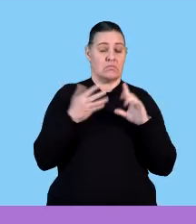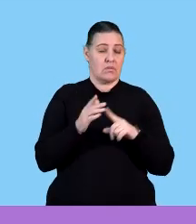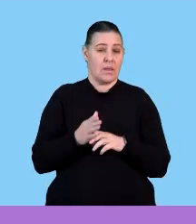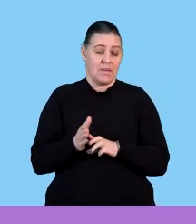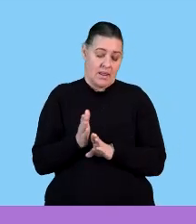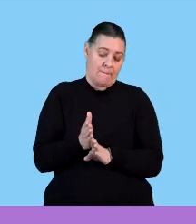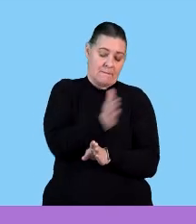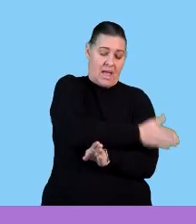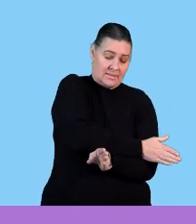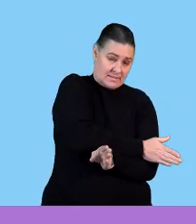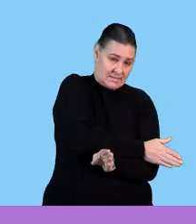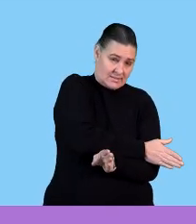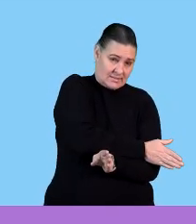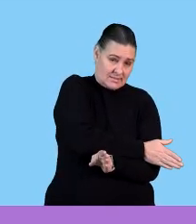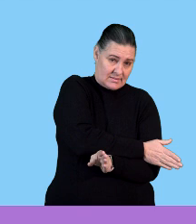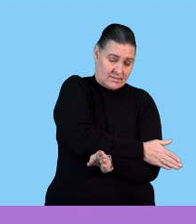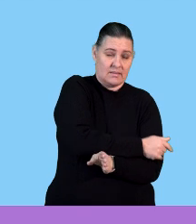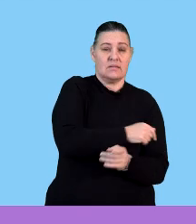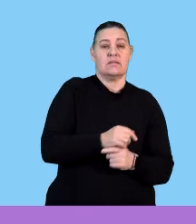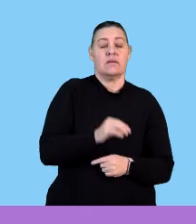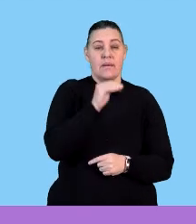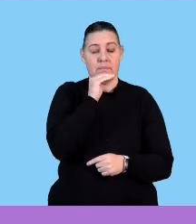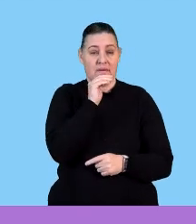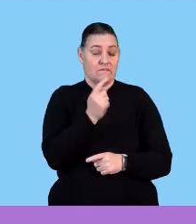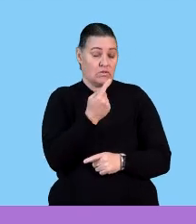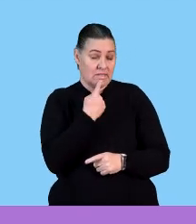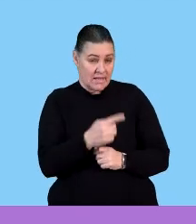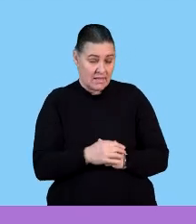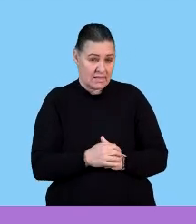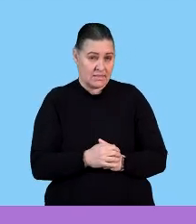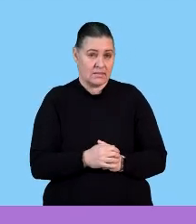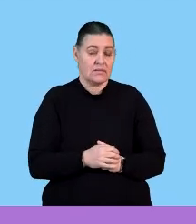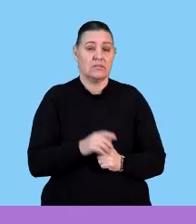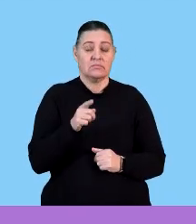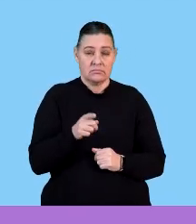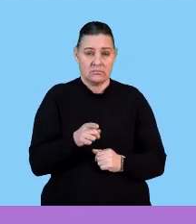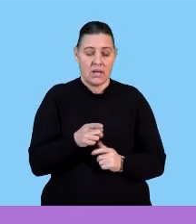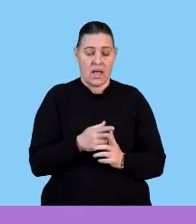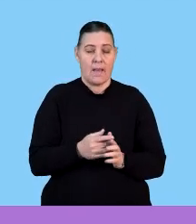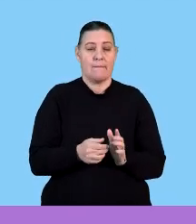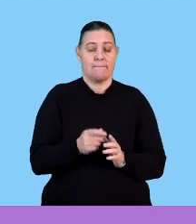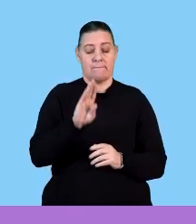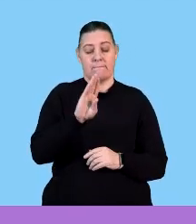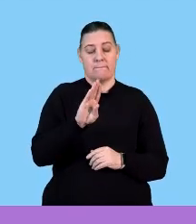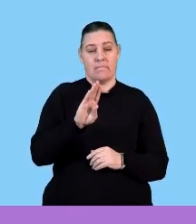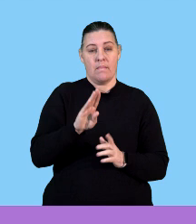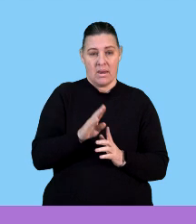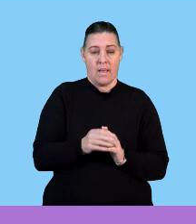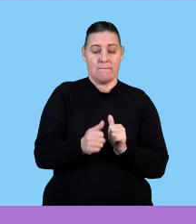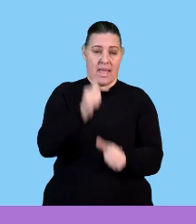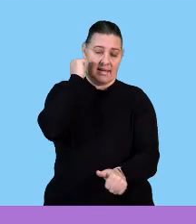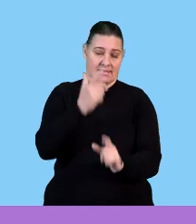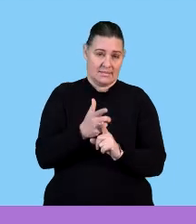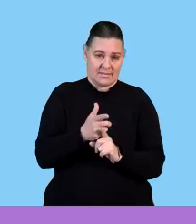It is behind the community hall. So the first thing I'm going to say is it is behind